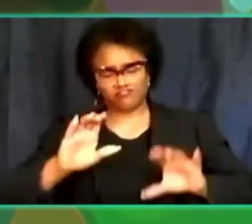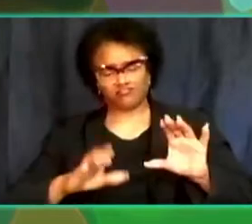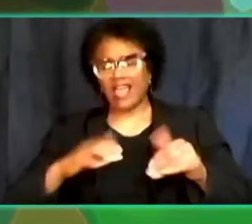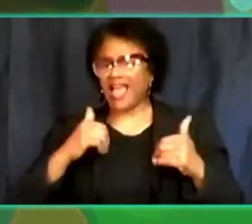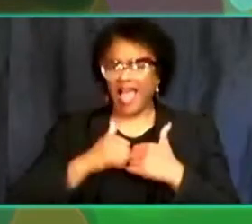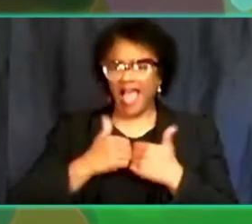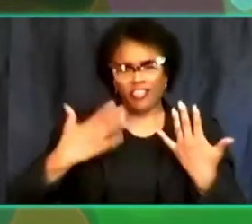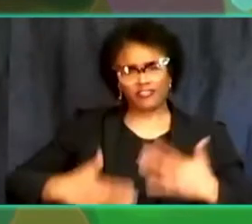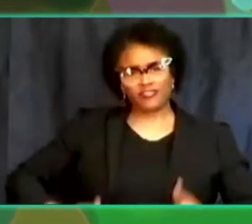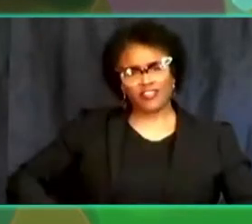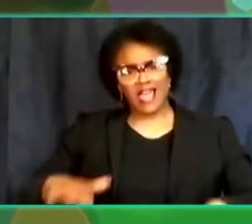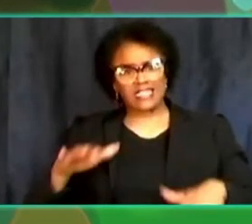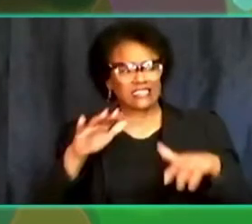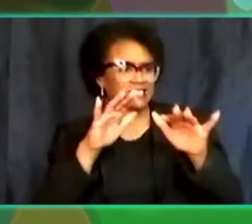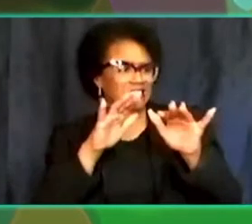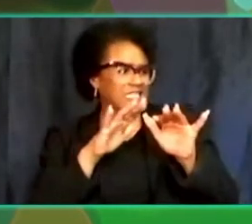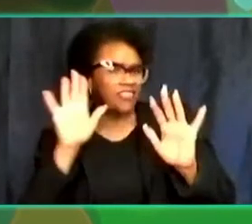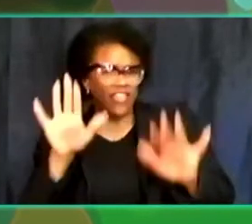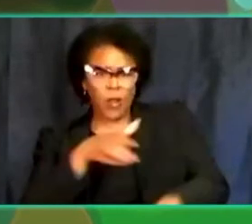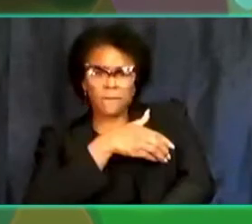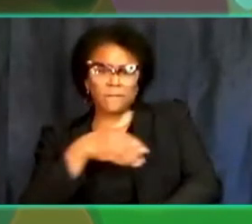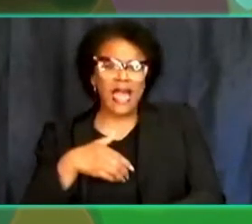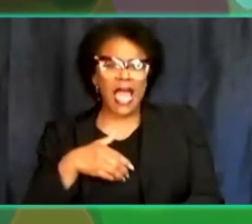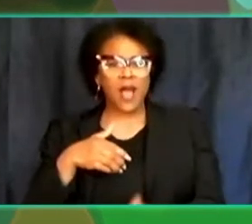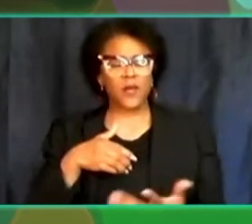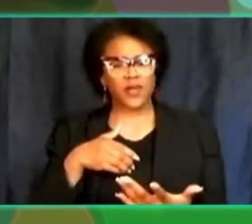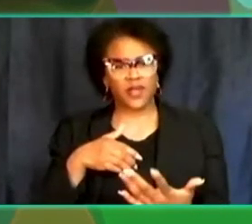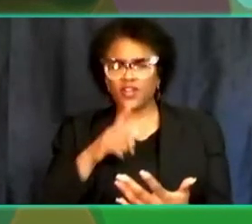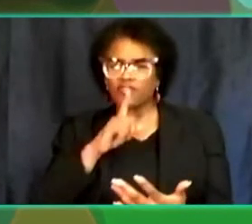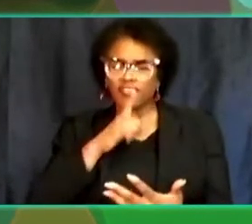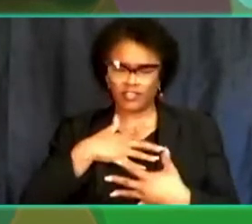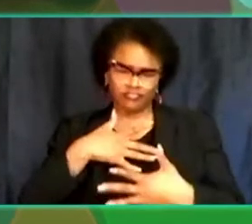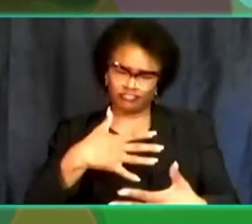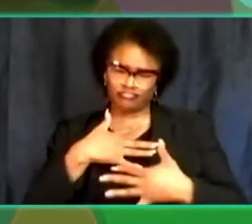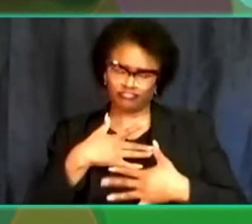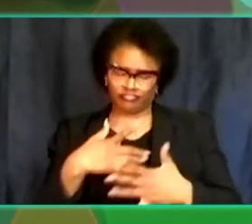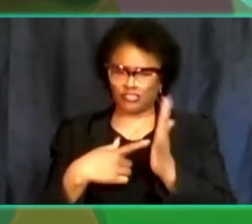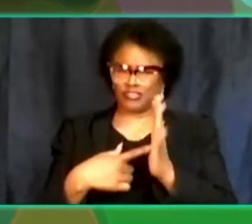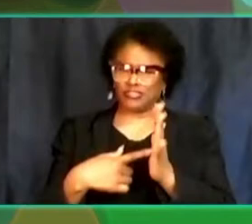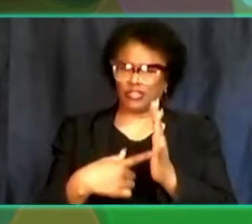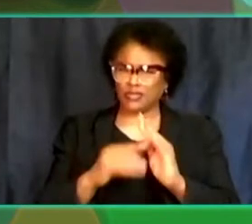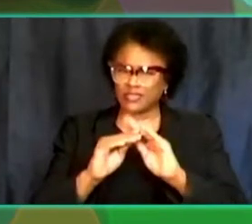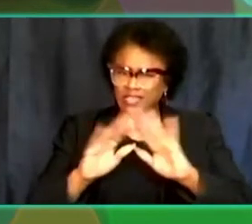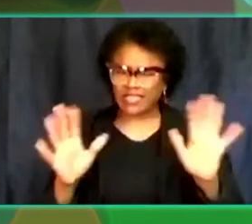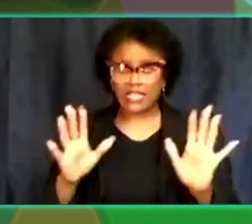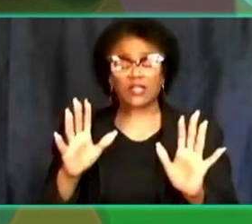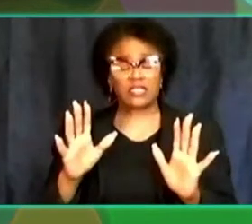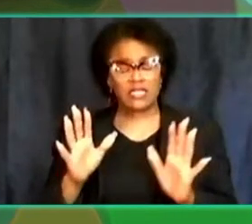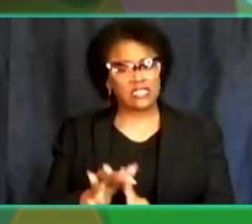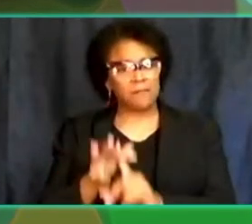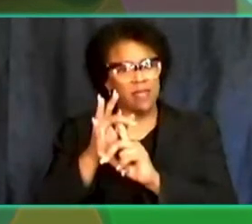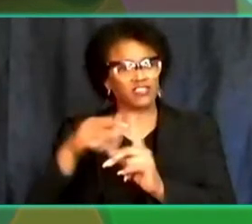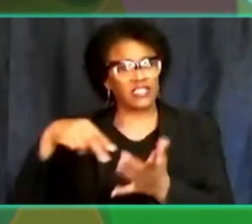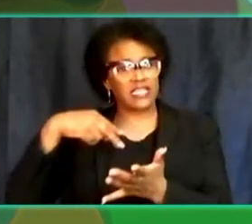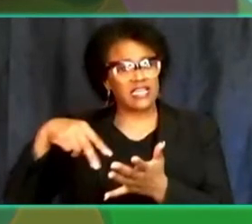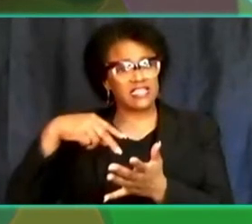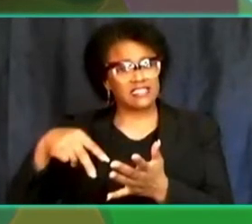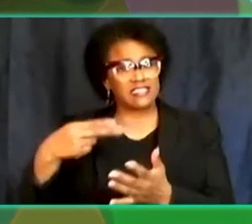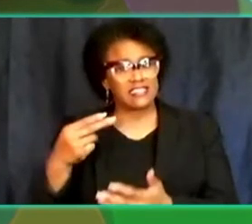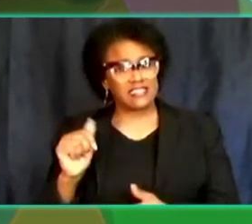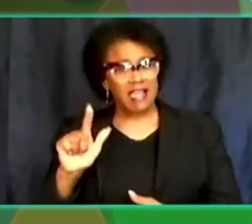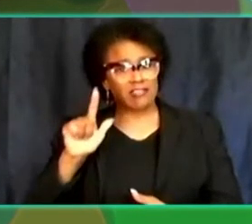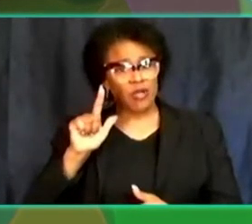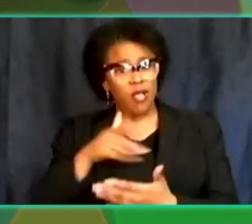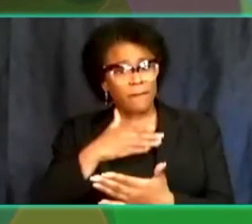like what they do and like their power like comes through so vividly in like, especially dancehall music, like and